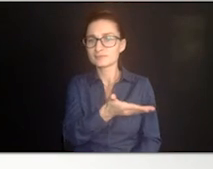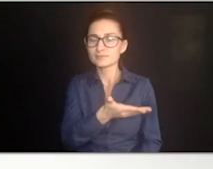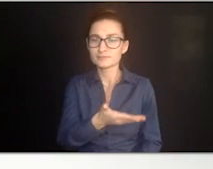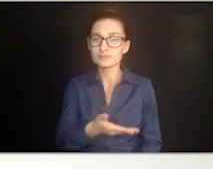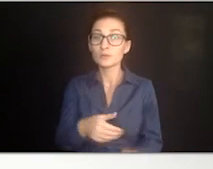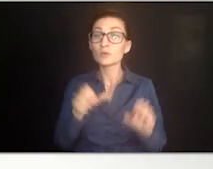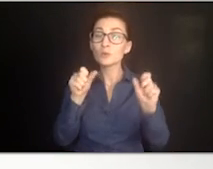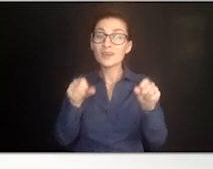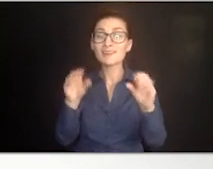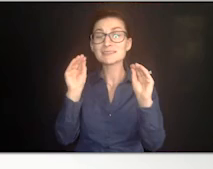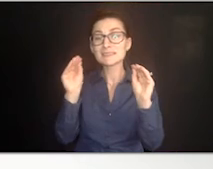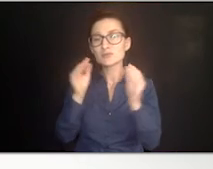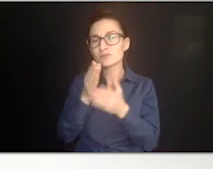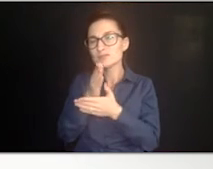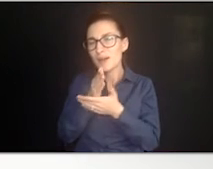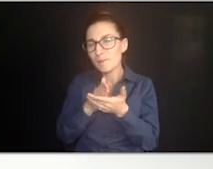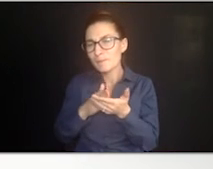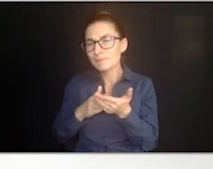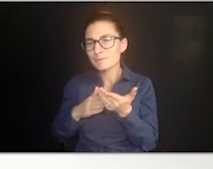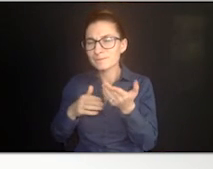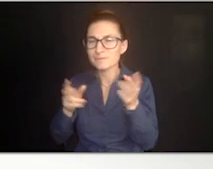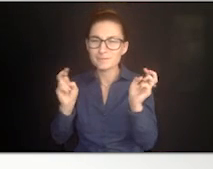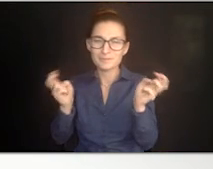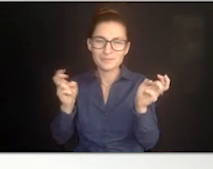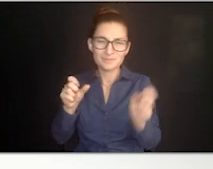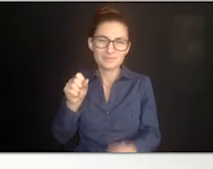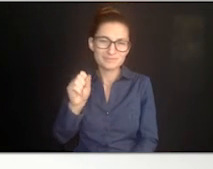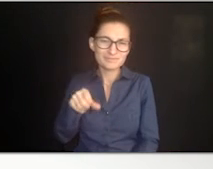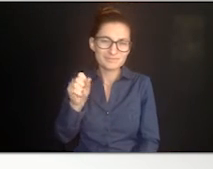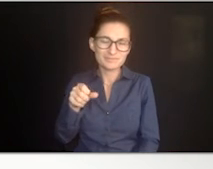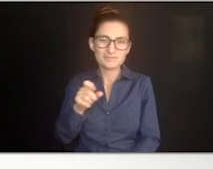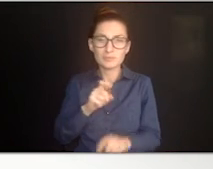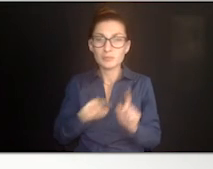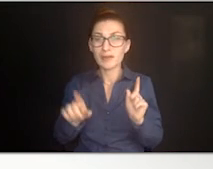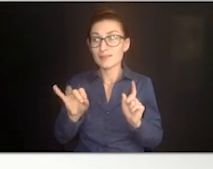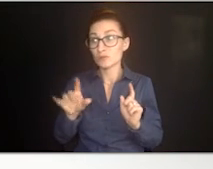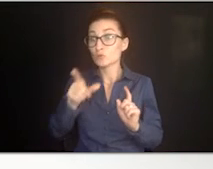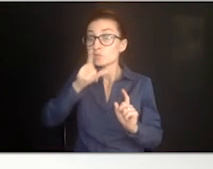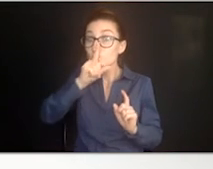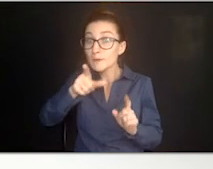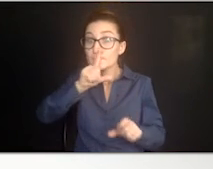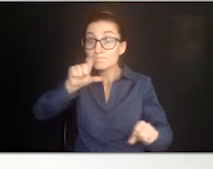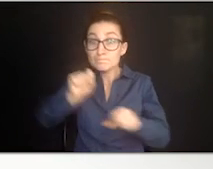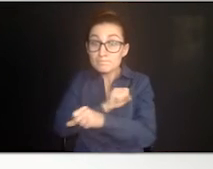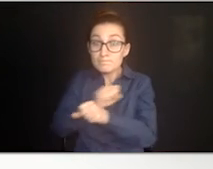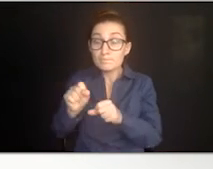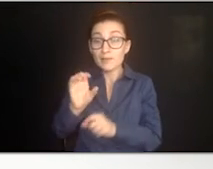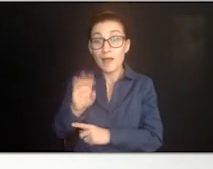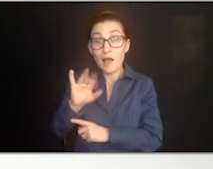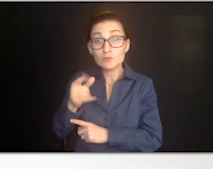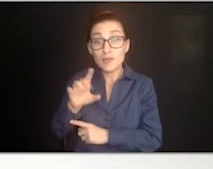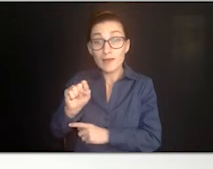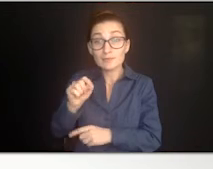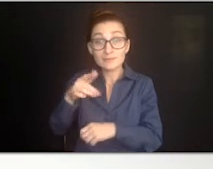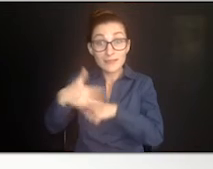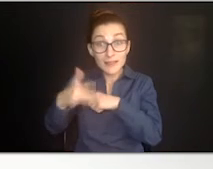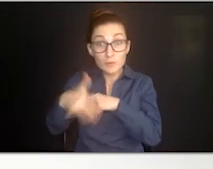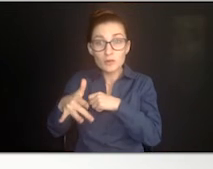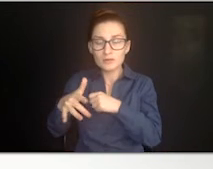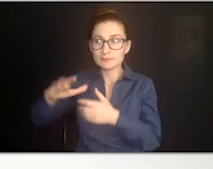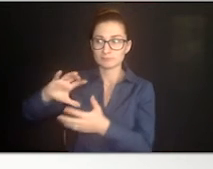aspects, but if the real object is available, you always want to try and use that.